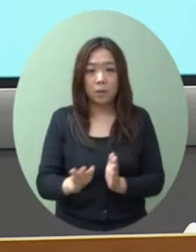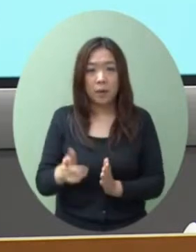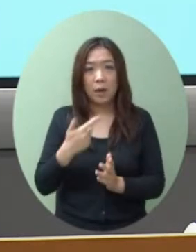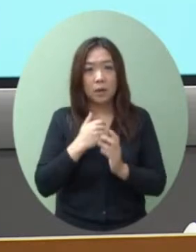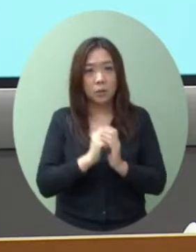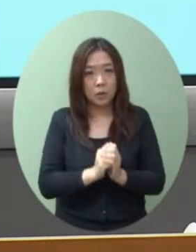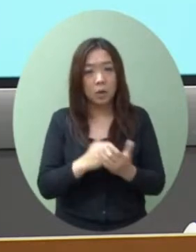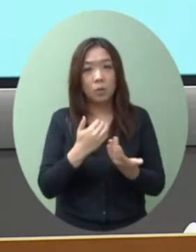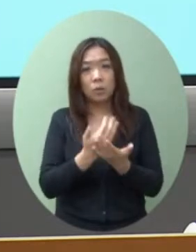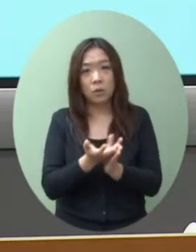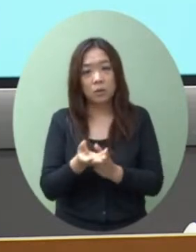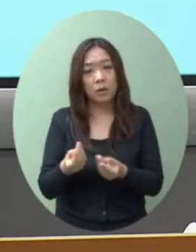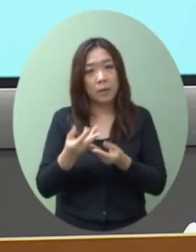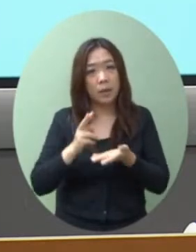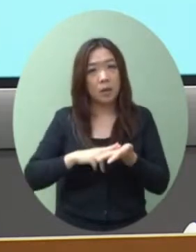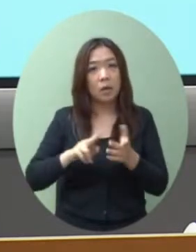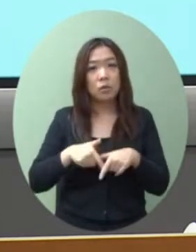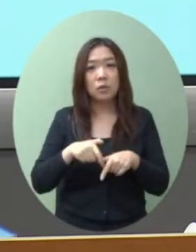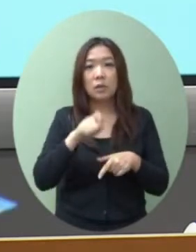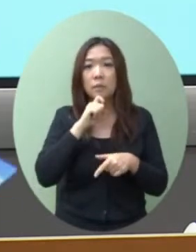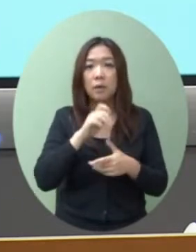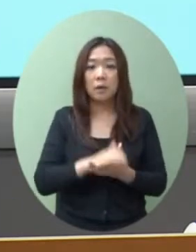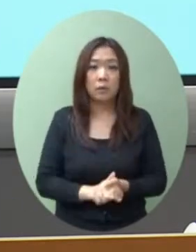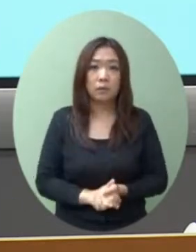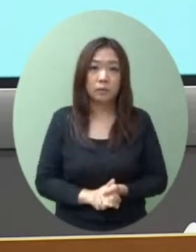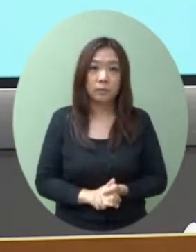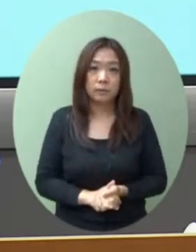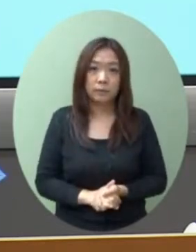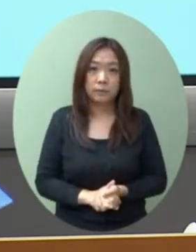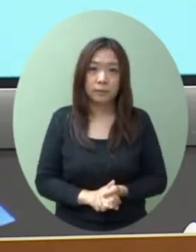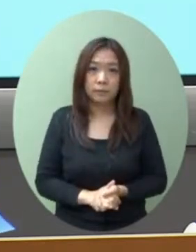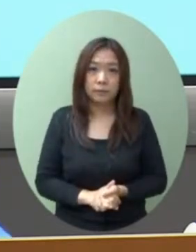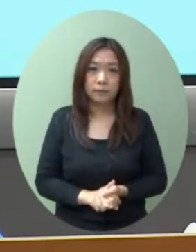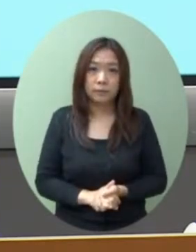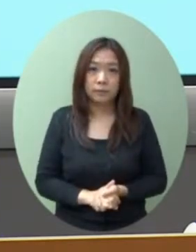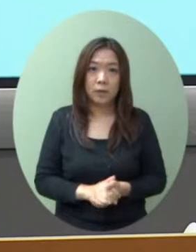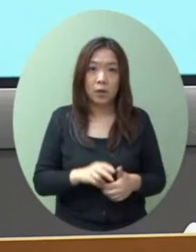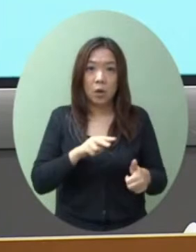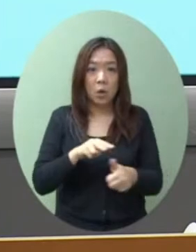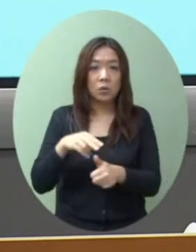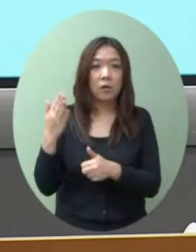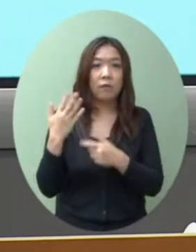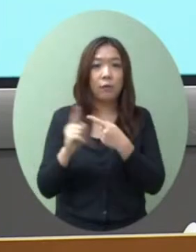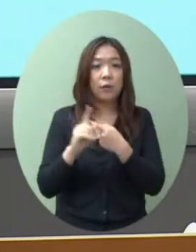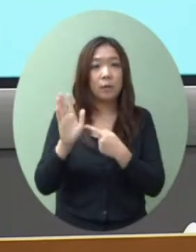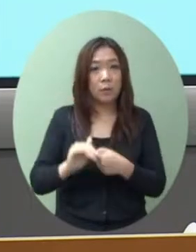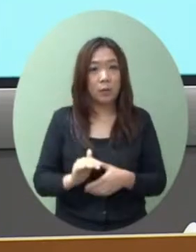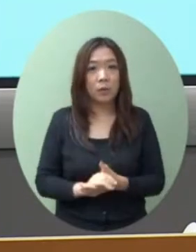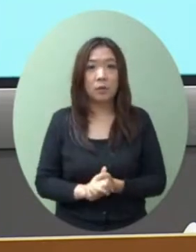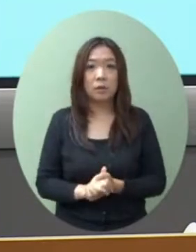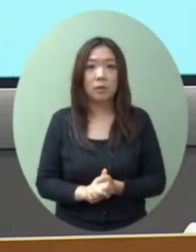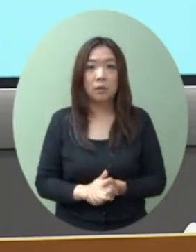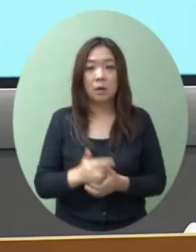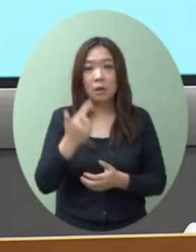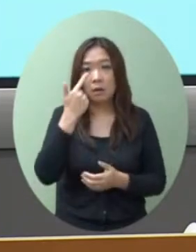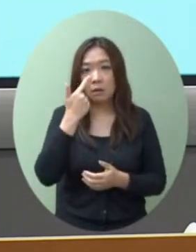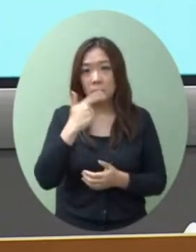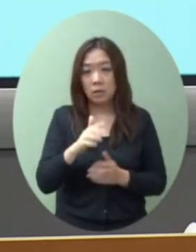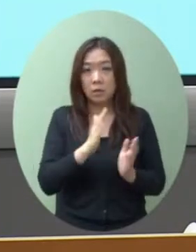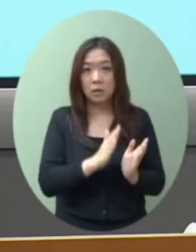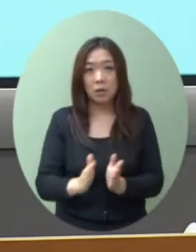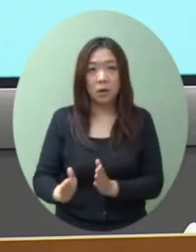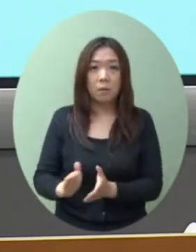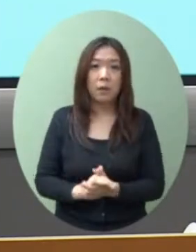that the new measures will not add to the risk of society as a